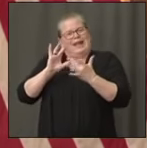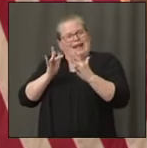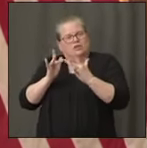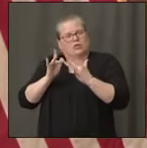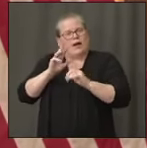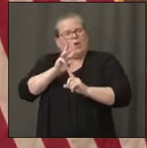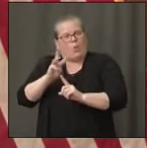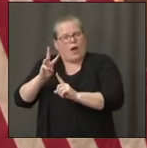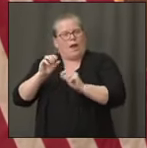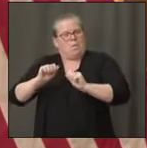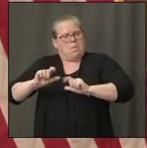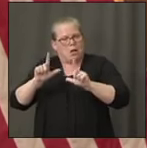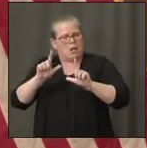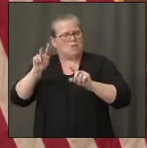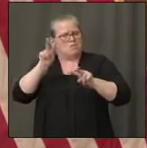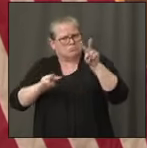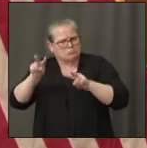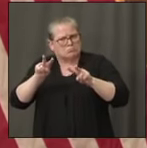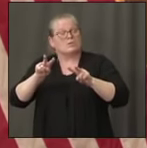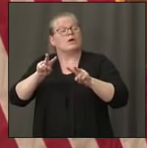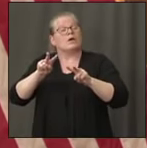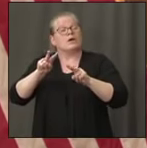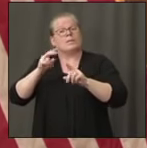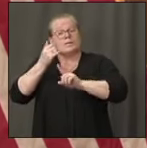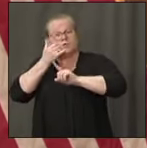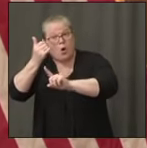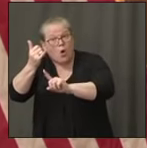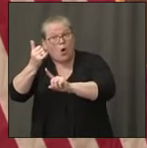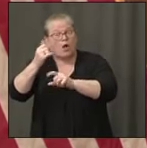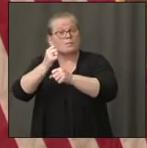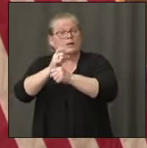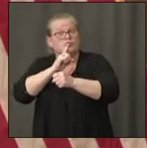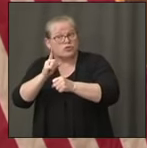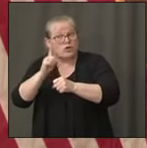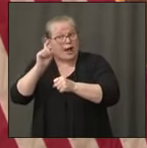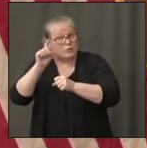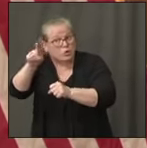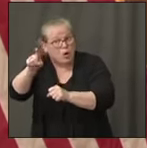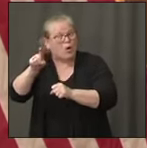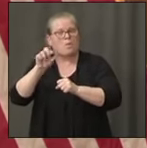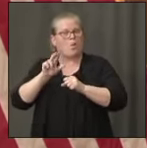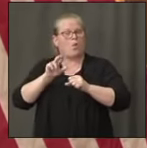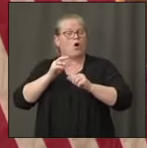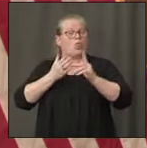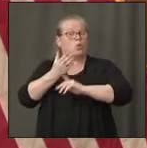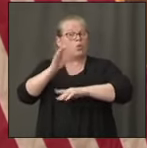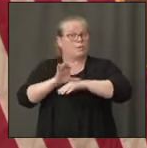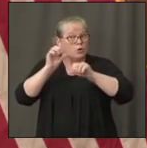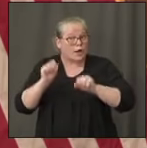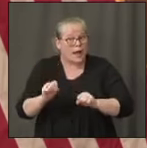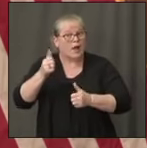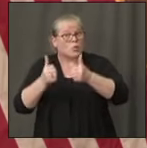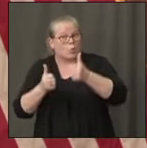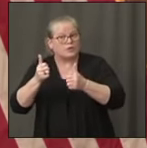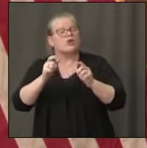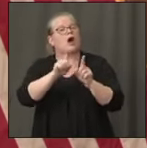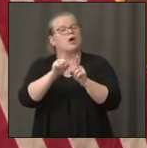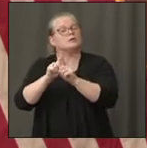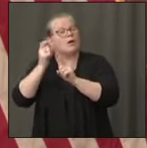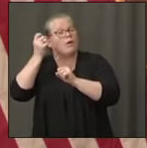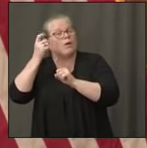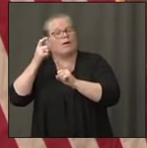understanding of what are the services you need to be done. But also know that other providers who are DMV partners, whether it's the Connecticut